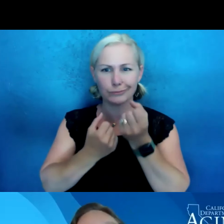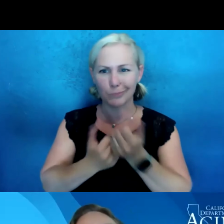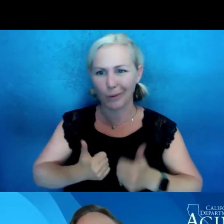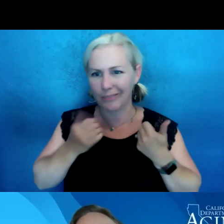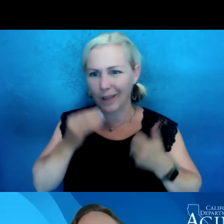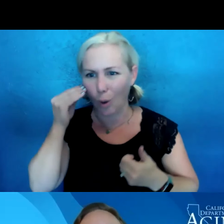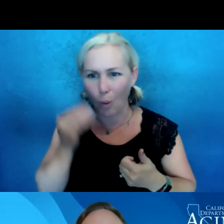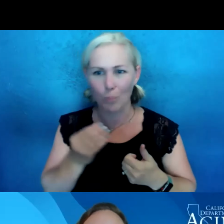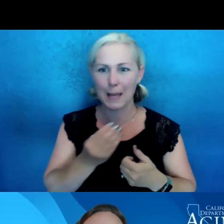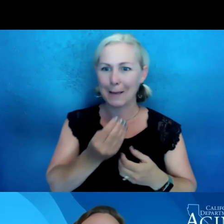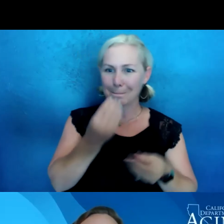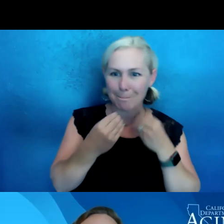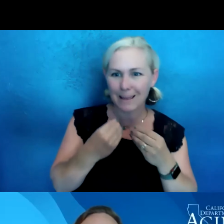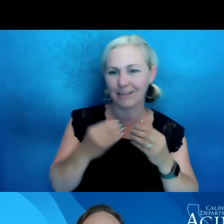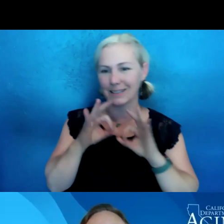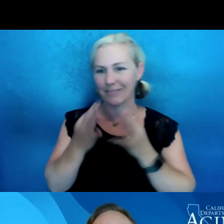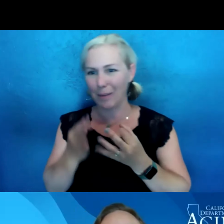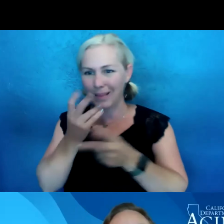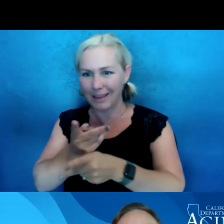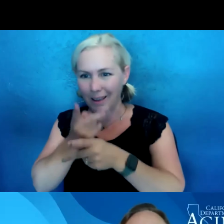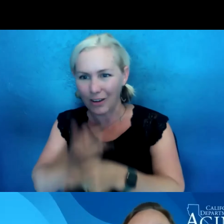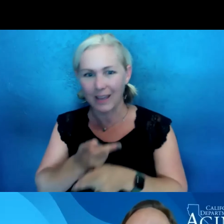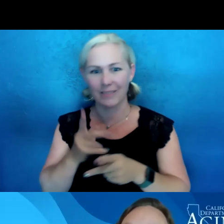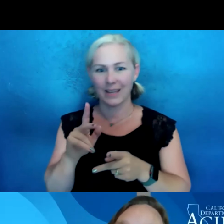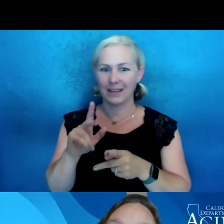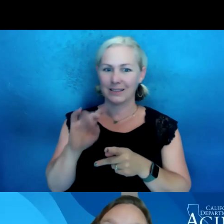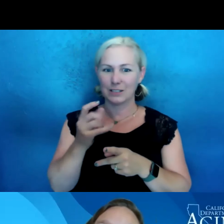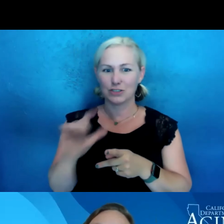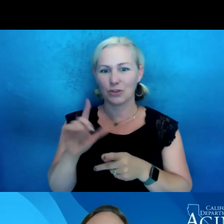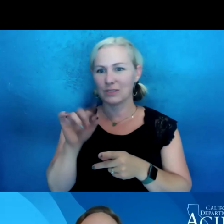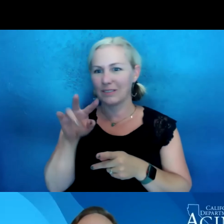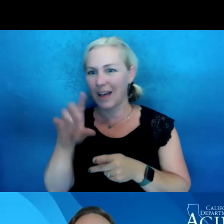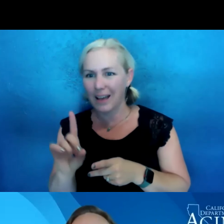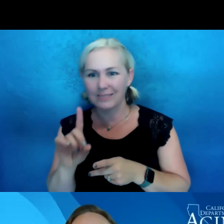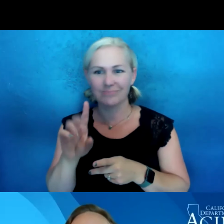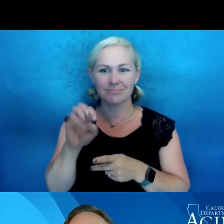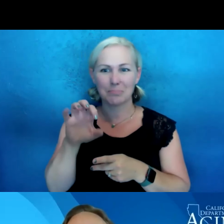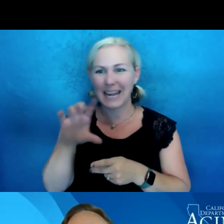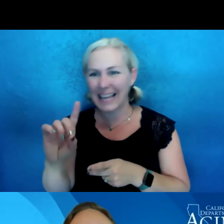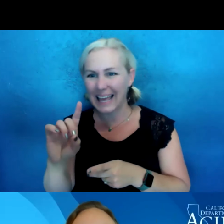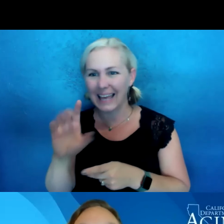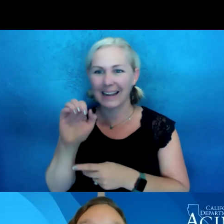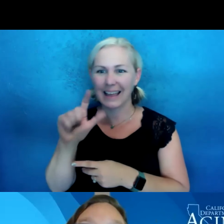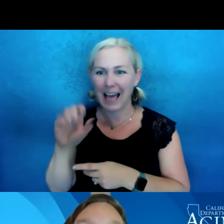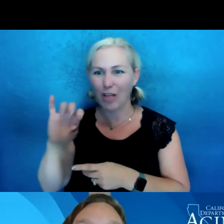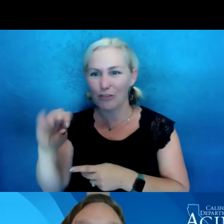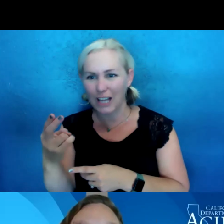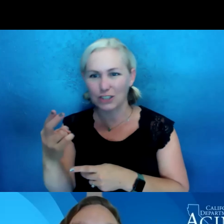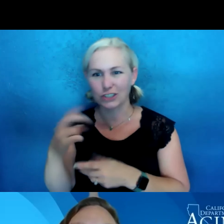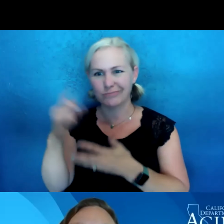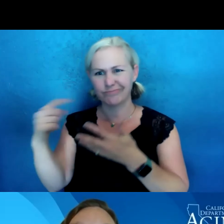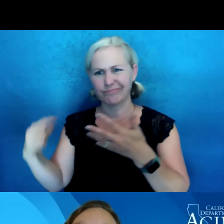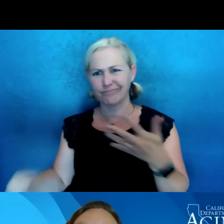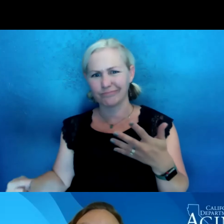meals, family caregiving, legal services, digital divide, Medicaid assistance, CalFresh assistance, and so much